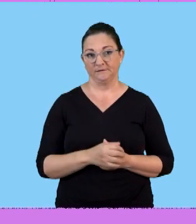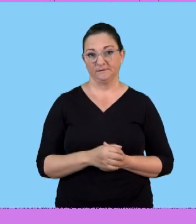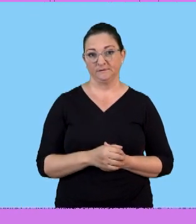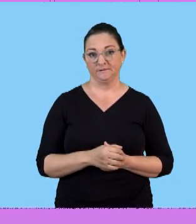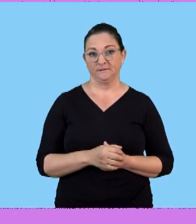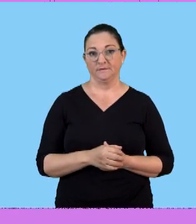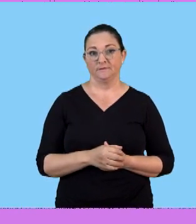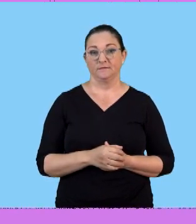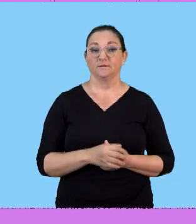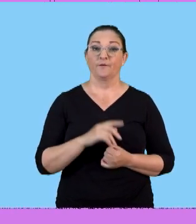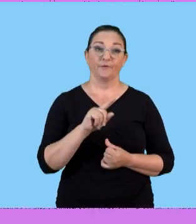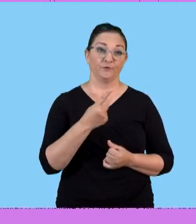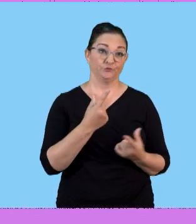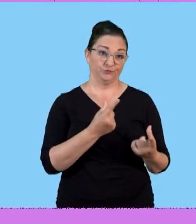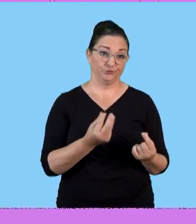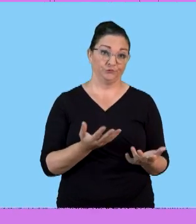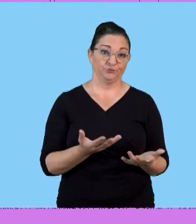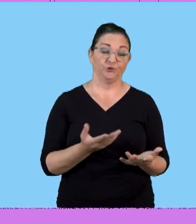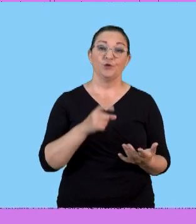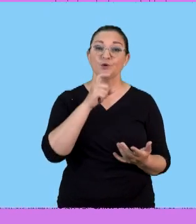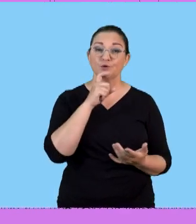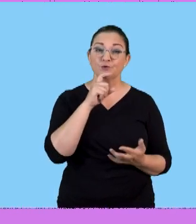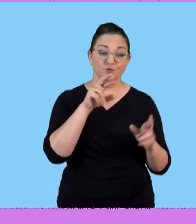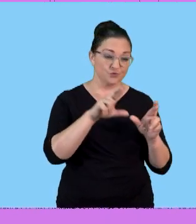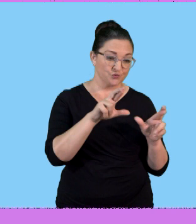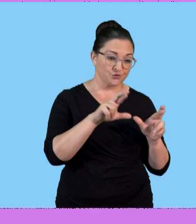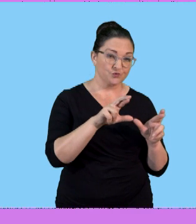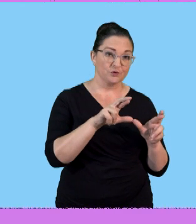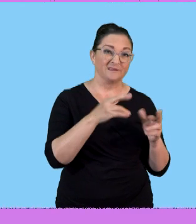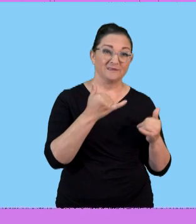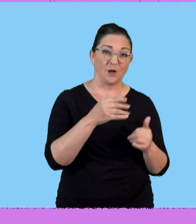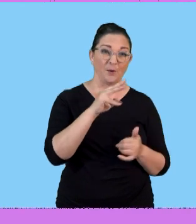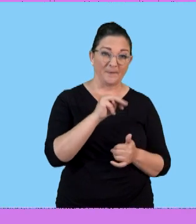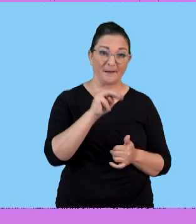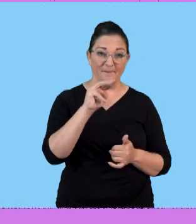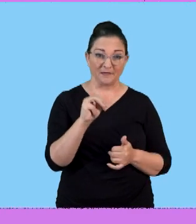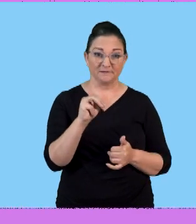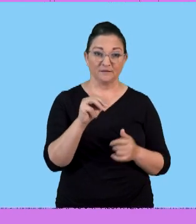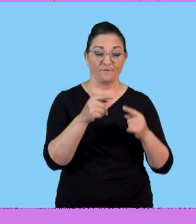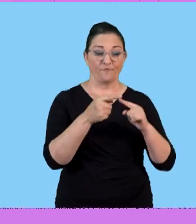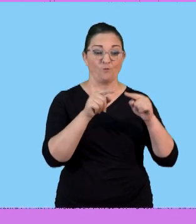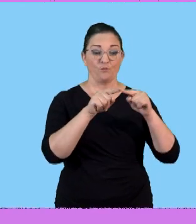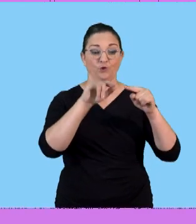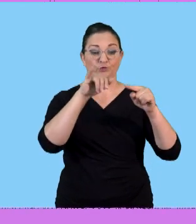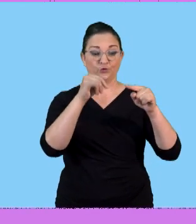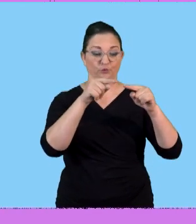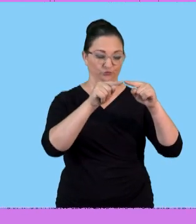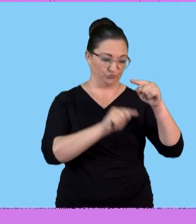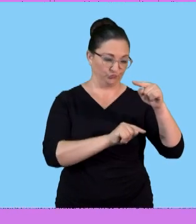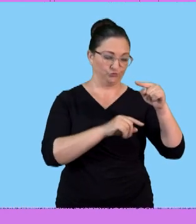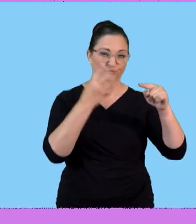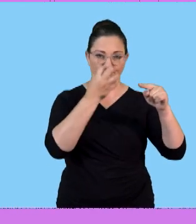millimeters, right? So that's the first part. It says, use your ruler to measure the distance in millimeters between Johannesburg